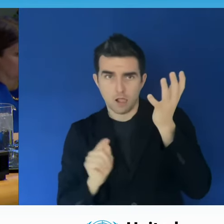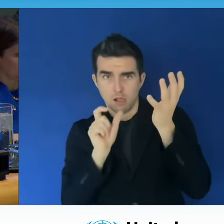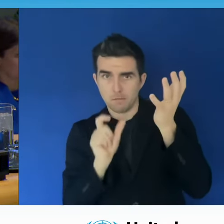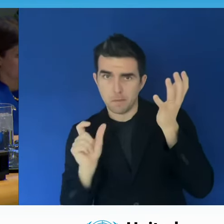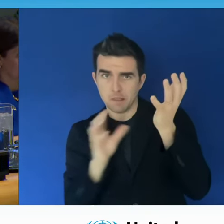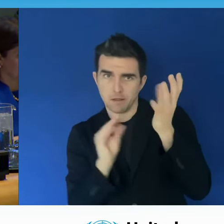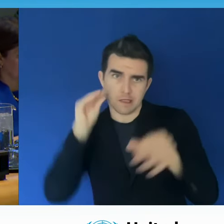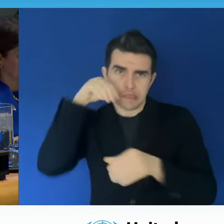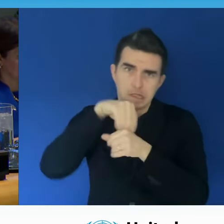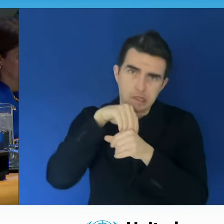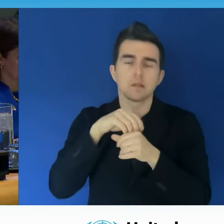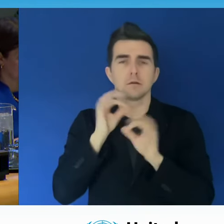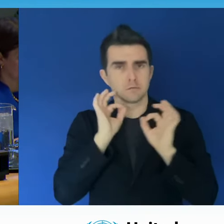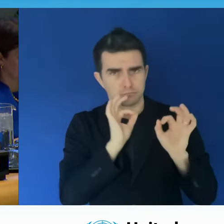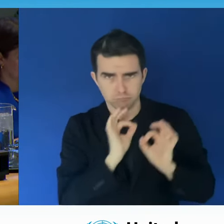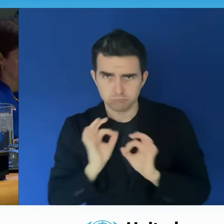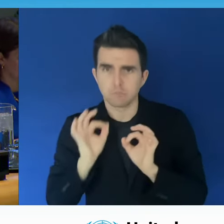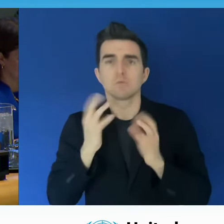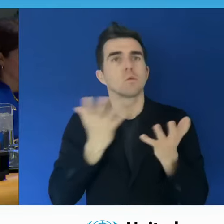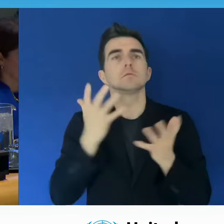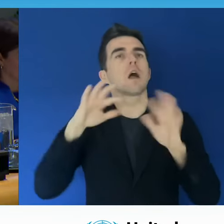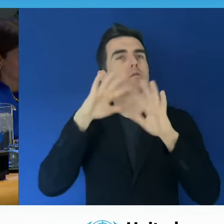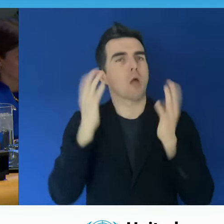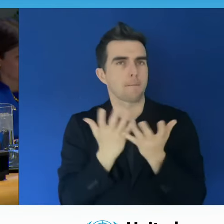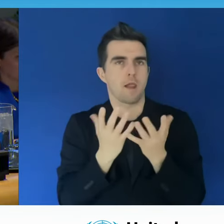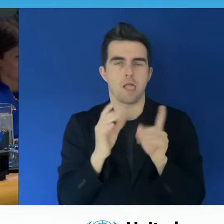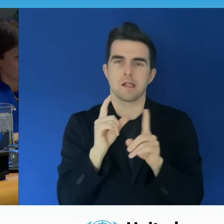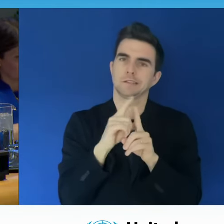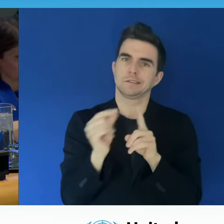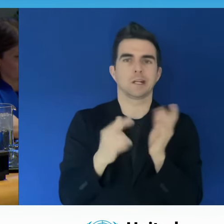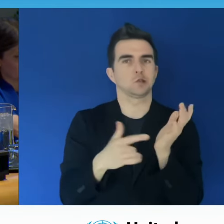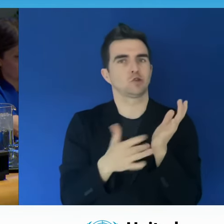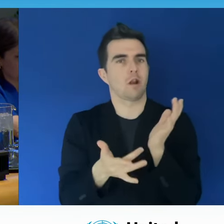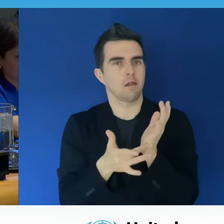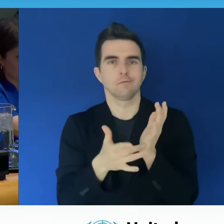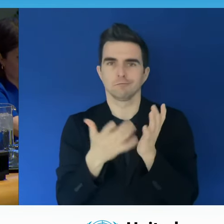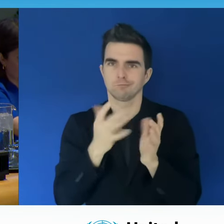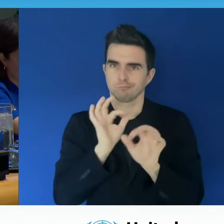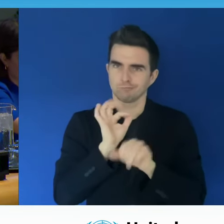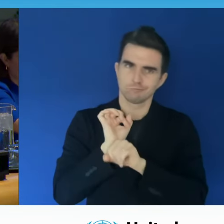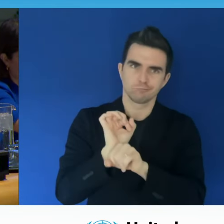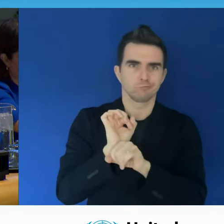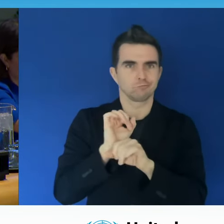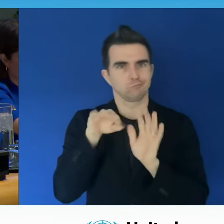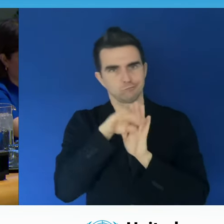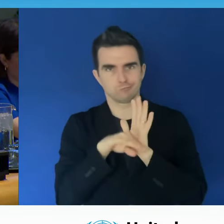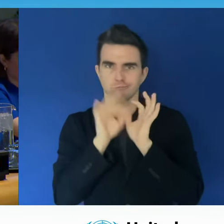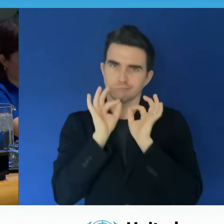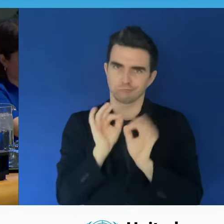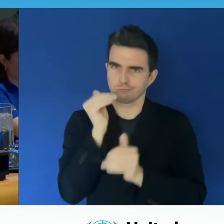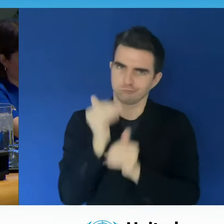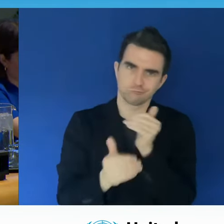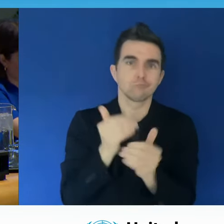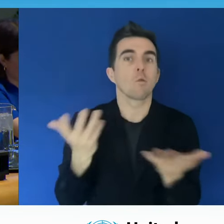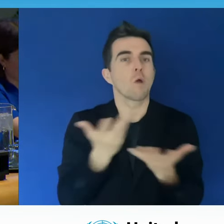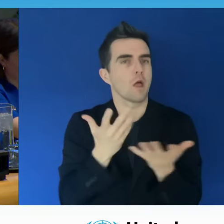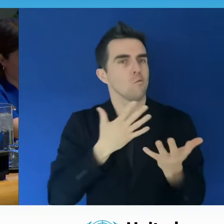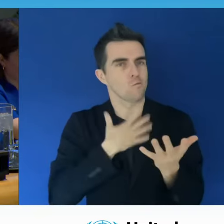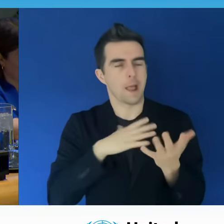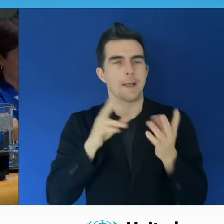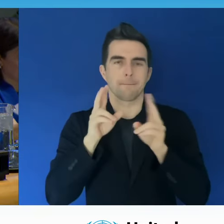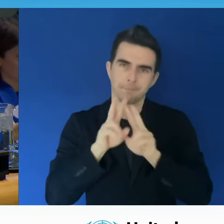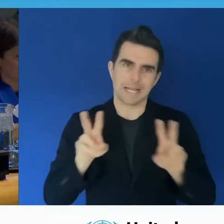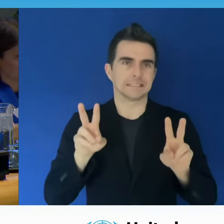that are funded in full. As we are pushing for reform of the United Nations Security Council and the